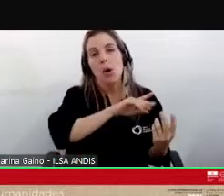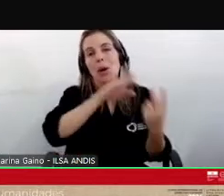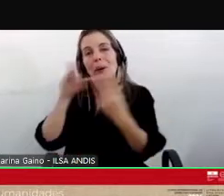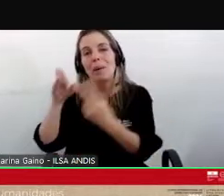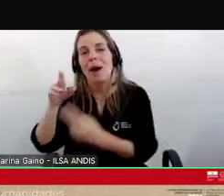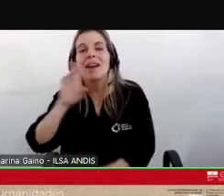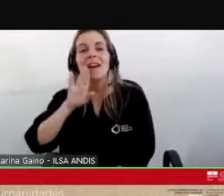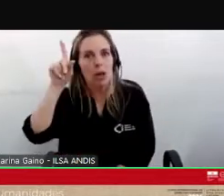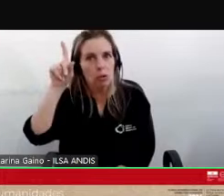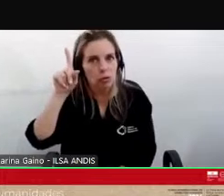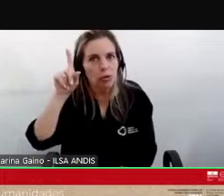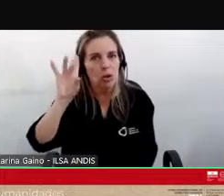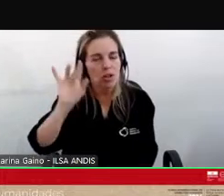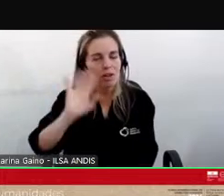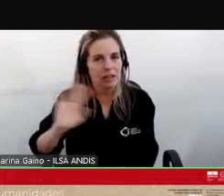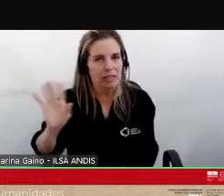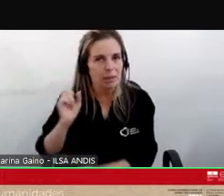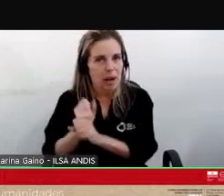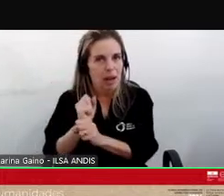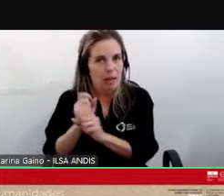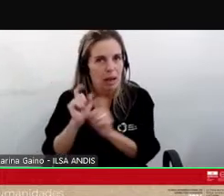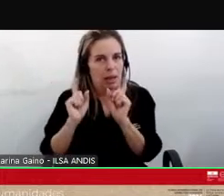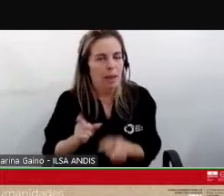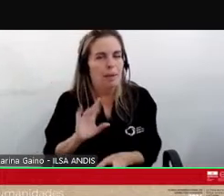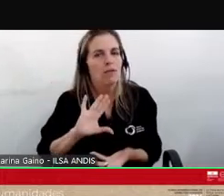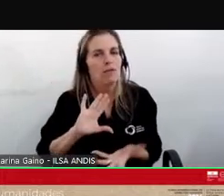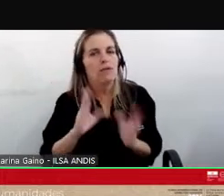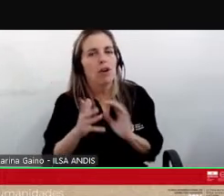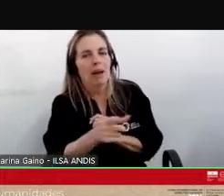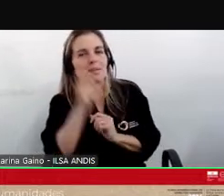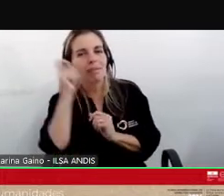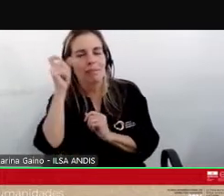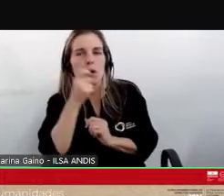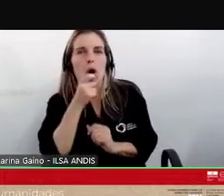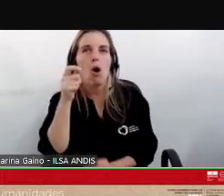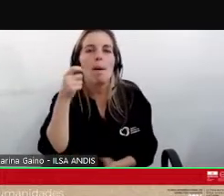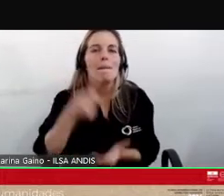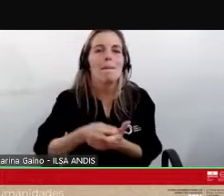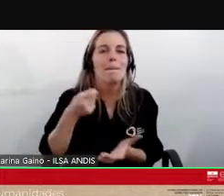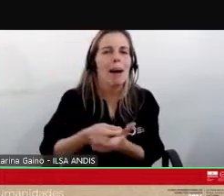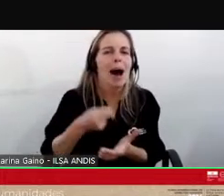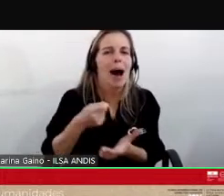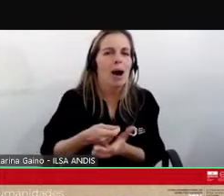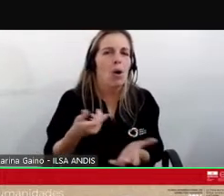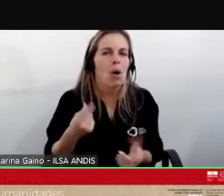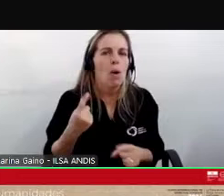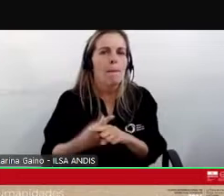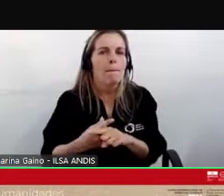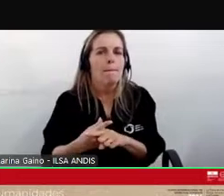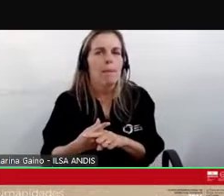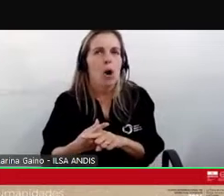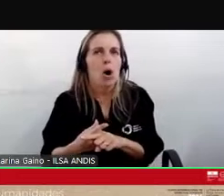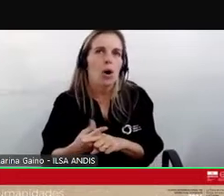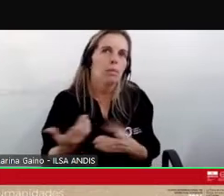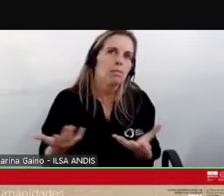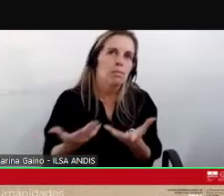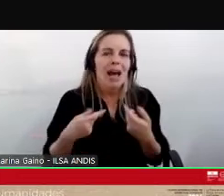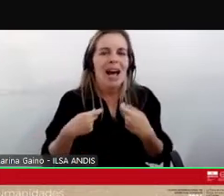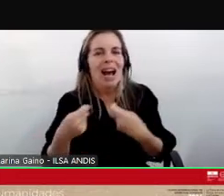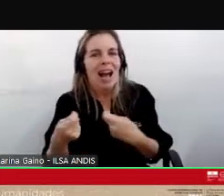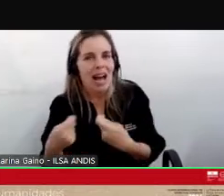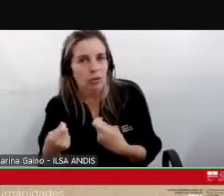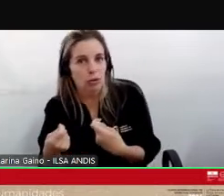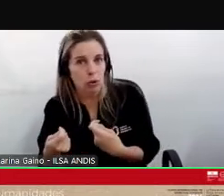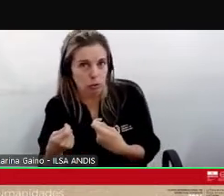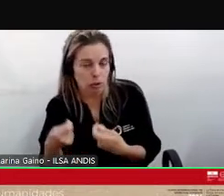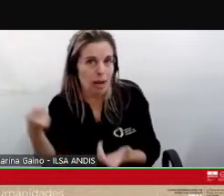advanced payments that workers have to pay off through their work and aren't able to leave their jobs until they've paid off those debts. And that's